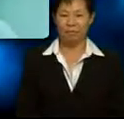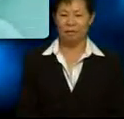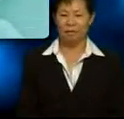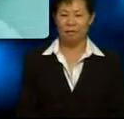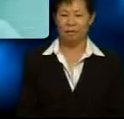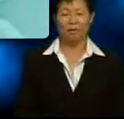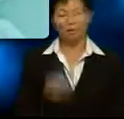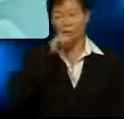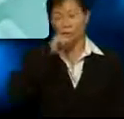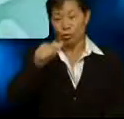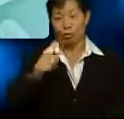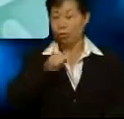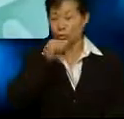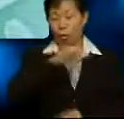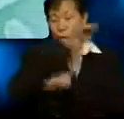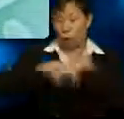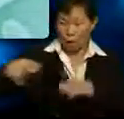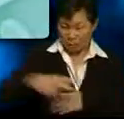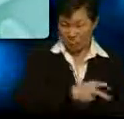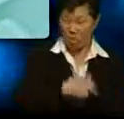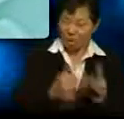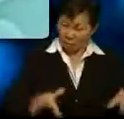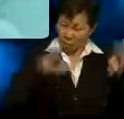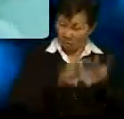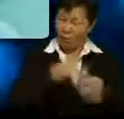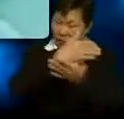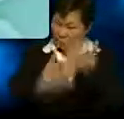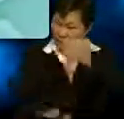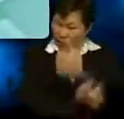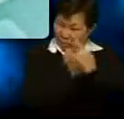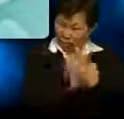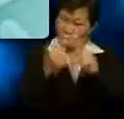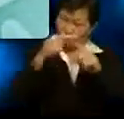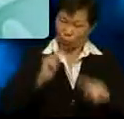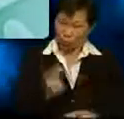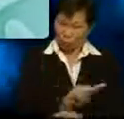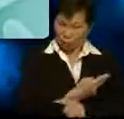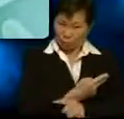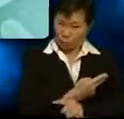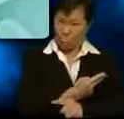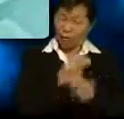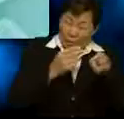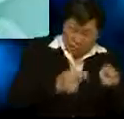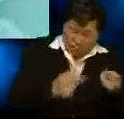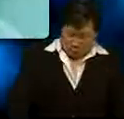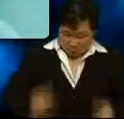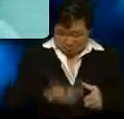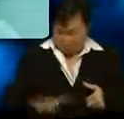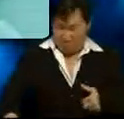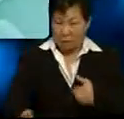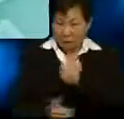Not all bacteria are useful. Some bacteria are harmful to us. Harmful microorganisms include